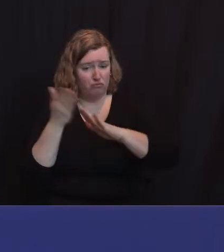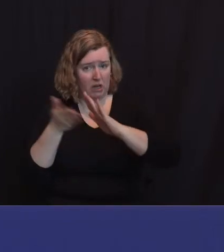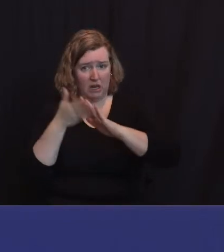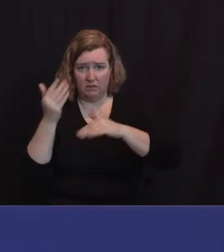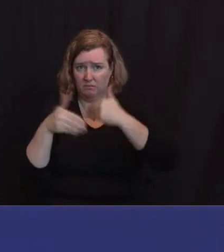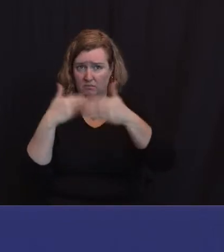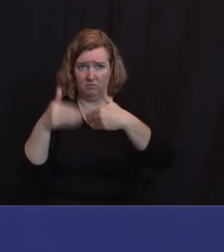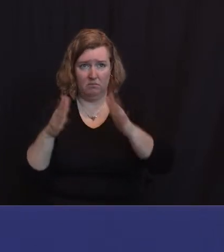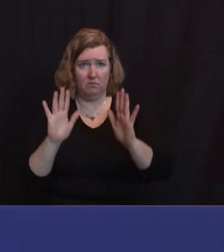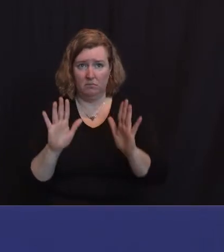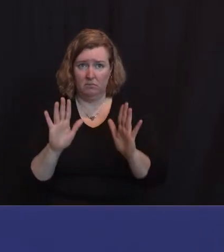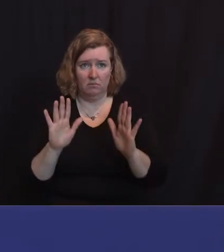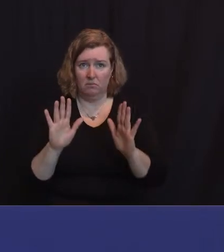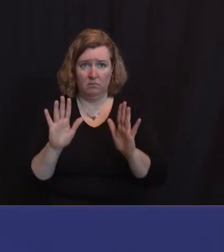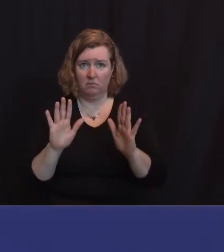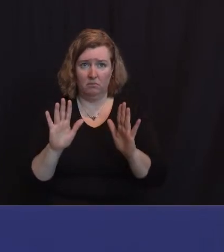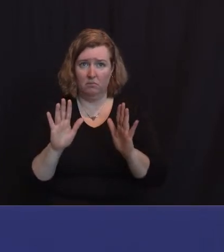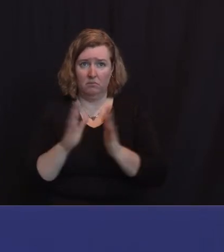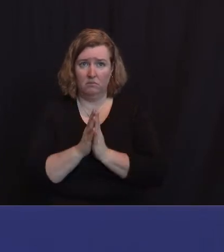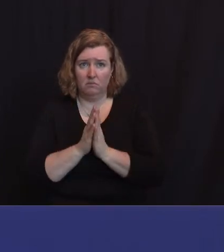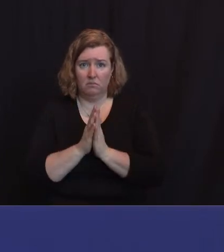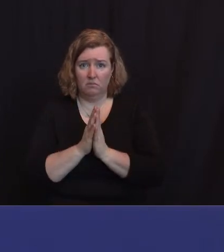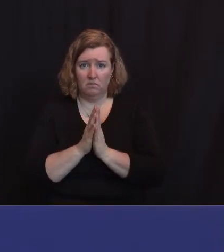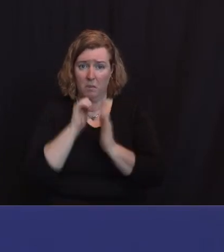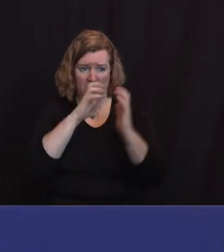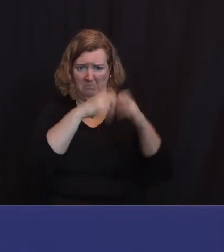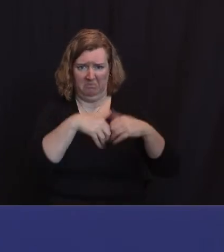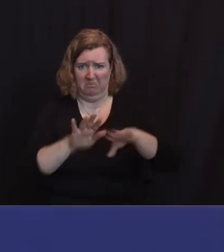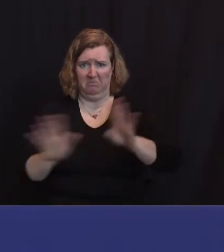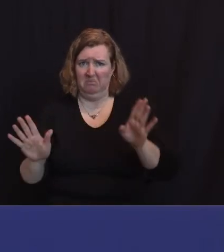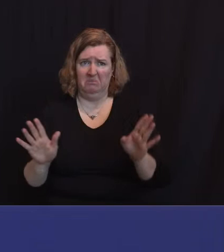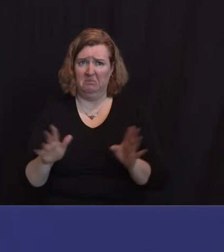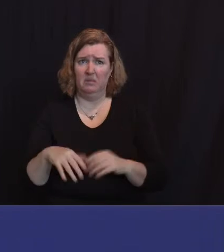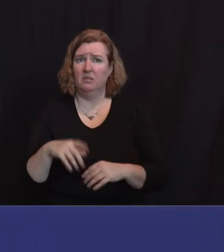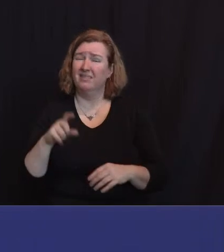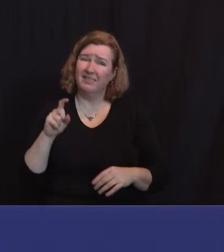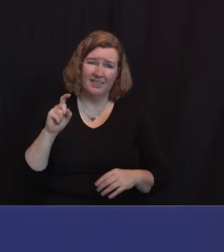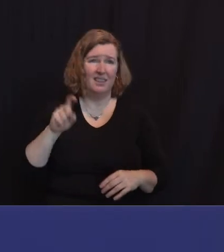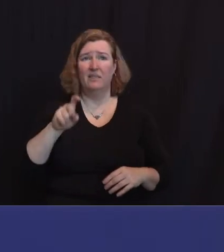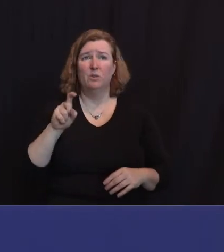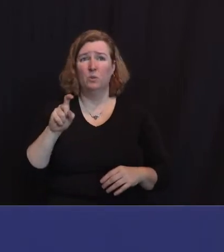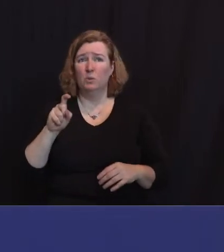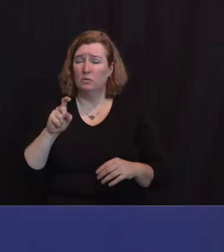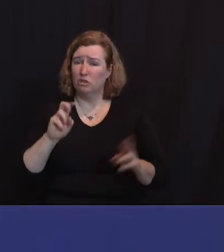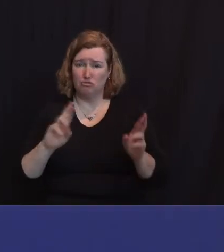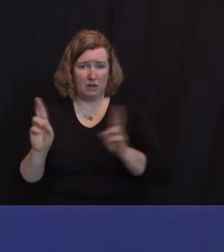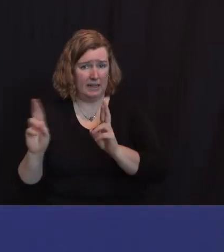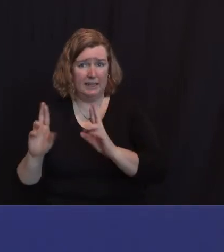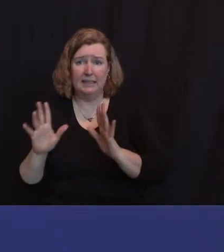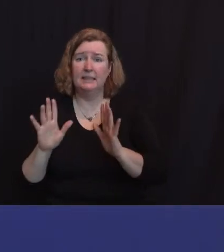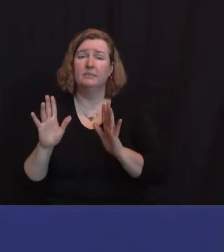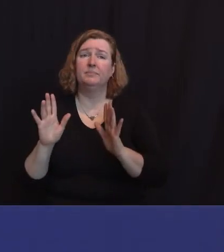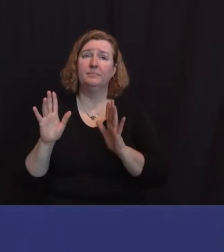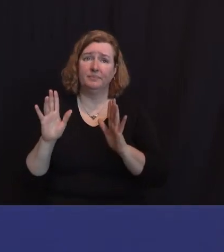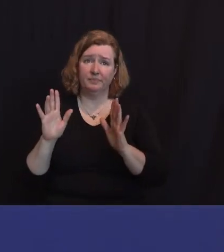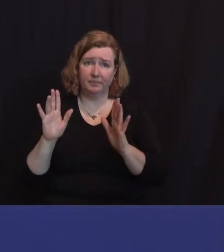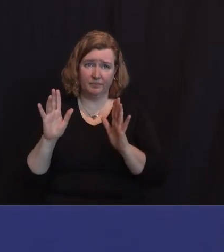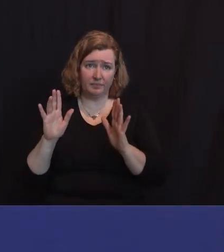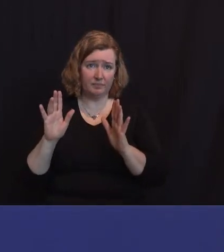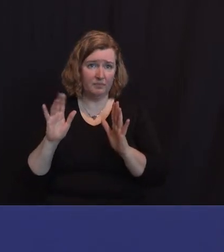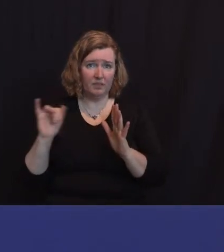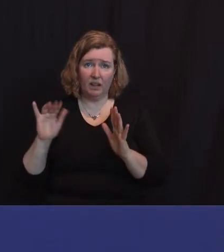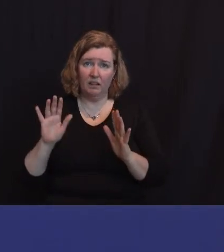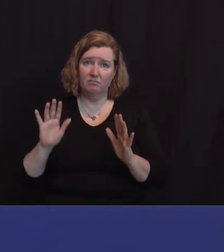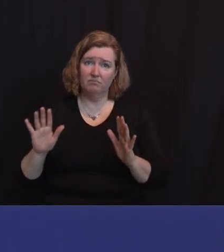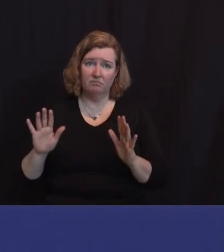I mean, I'm not sure we could go from a Monday to a Tuesday, but this has to continue to be turnkey because of the very question you asked and Eddie answered, which is we